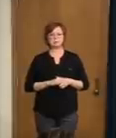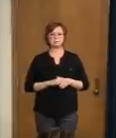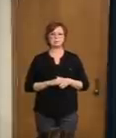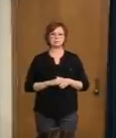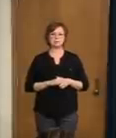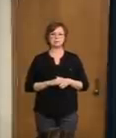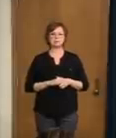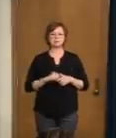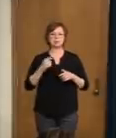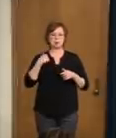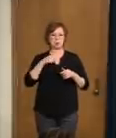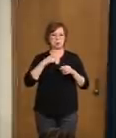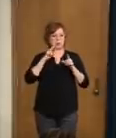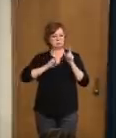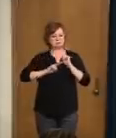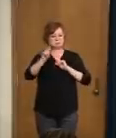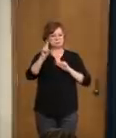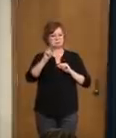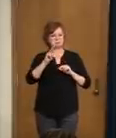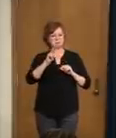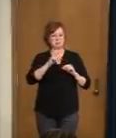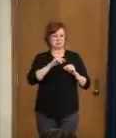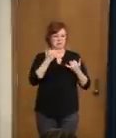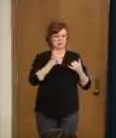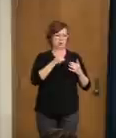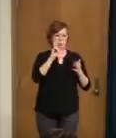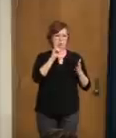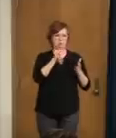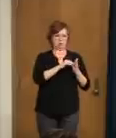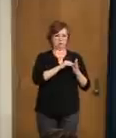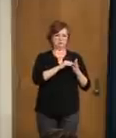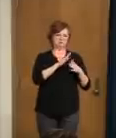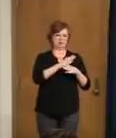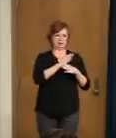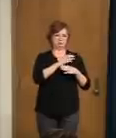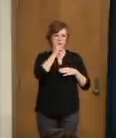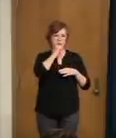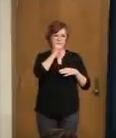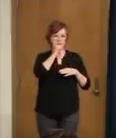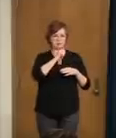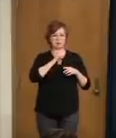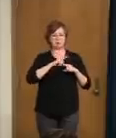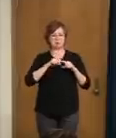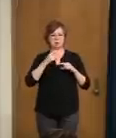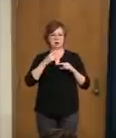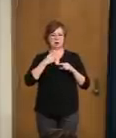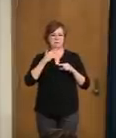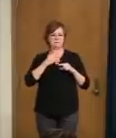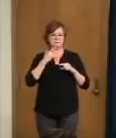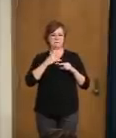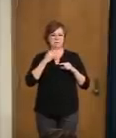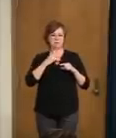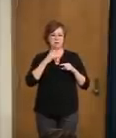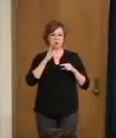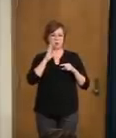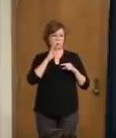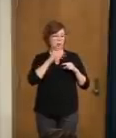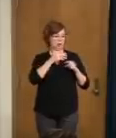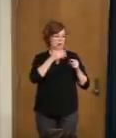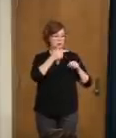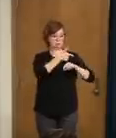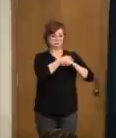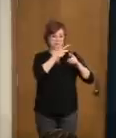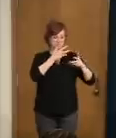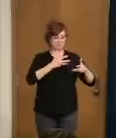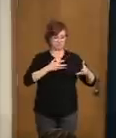ramp up the doses delivered per day that we will experience shortages going forward, and even in